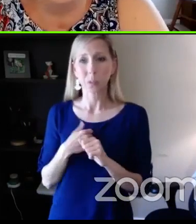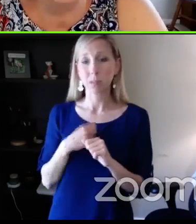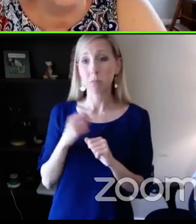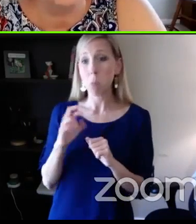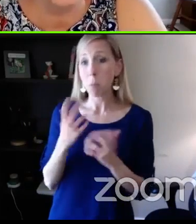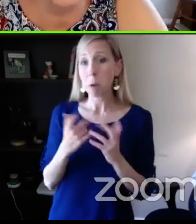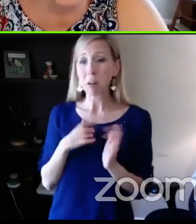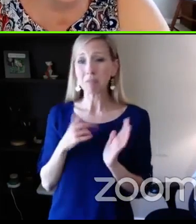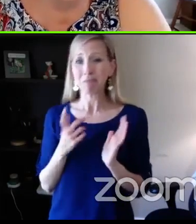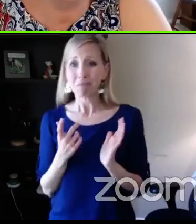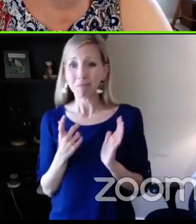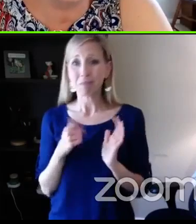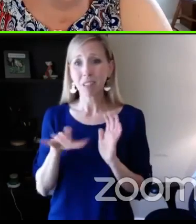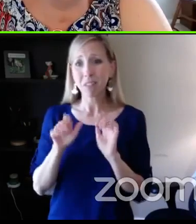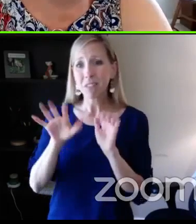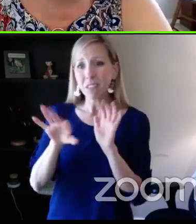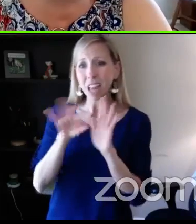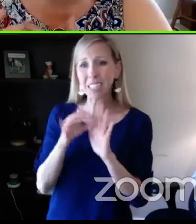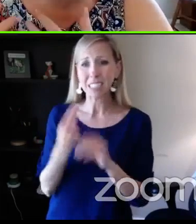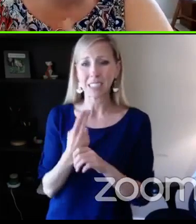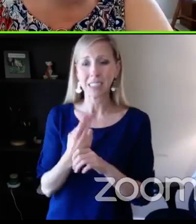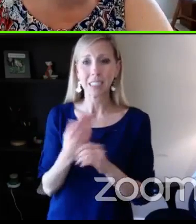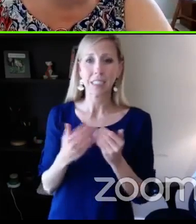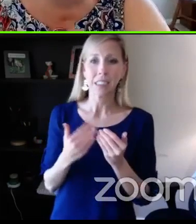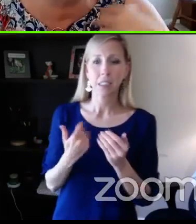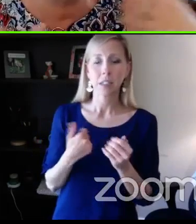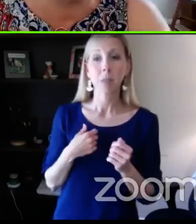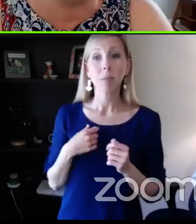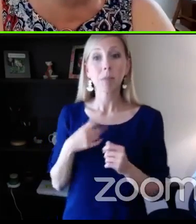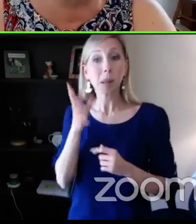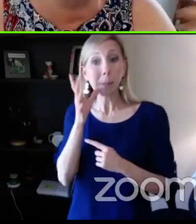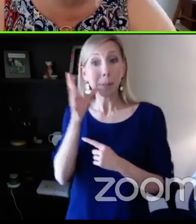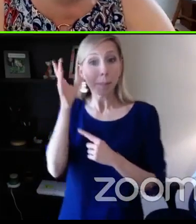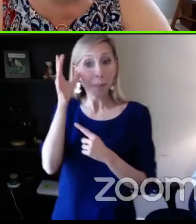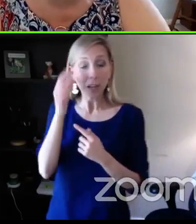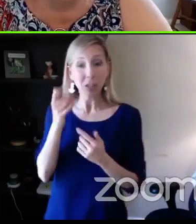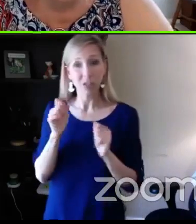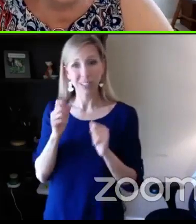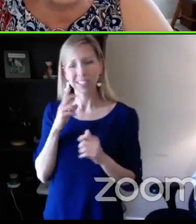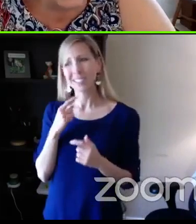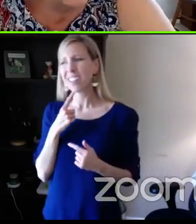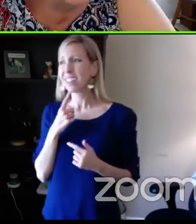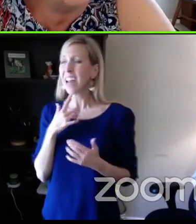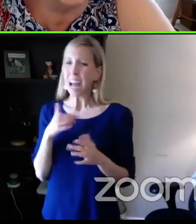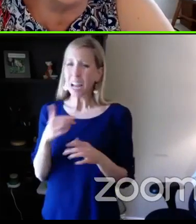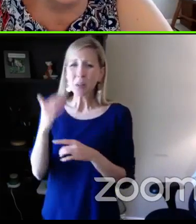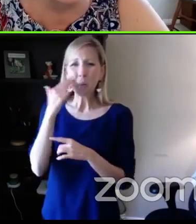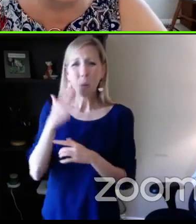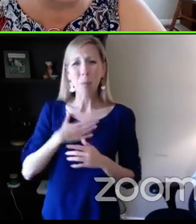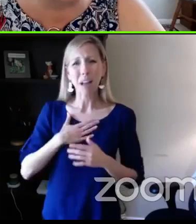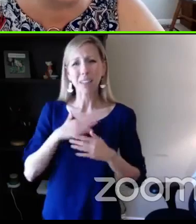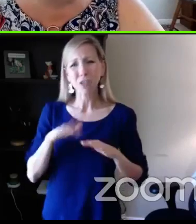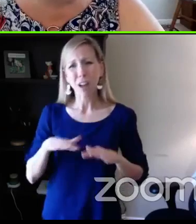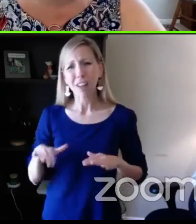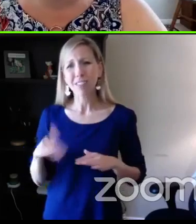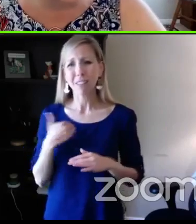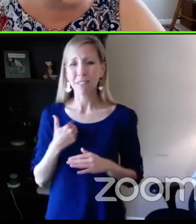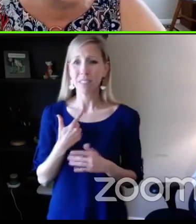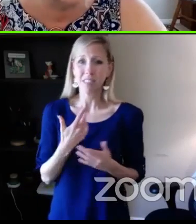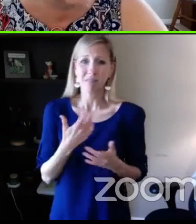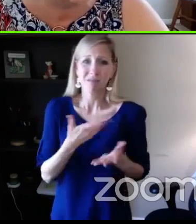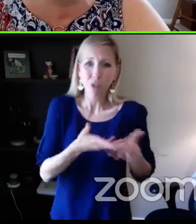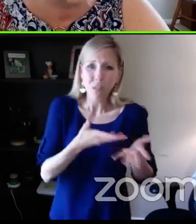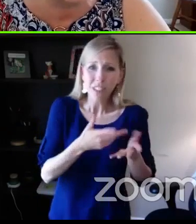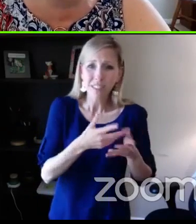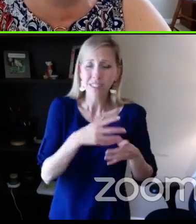like, isn't there something I can do with my kid? I know she's working really hard. She's getting services, but I can work with her 20 minutes after